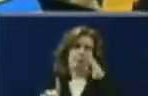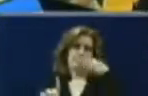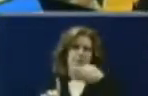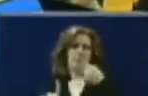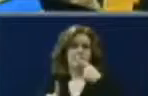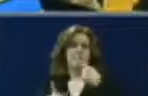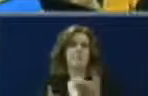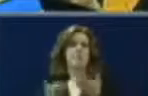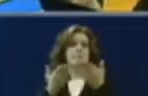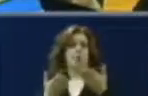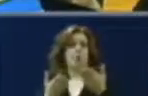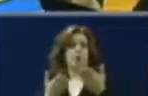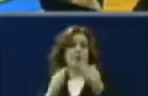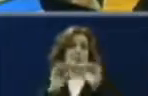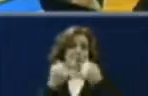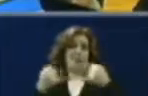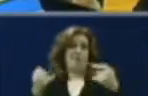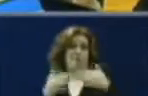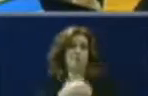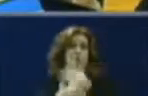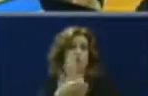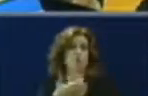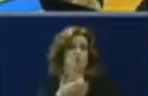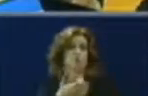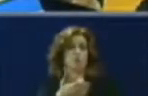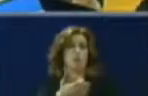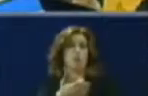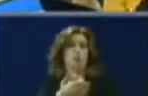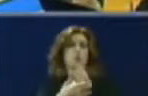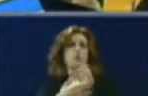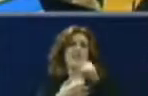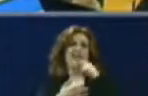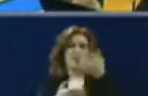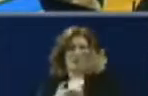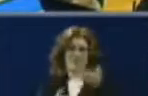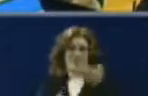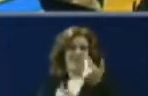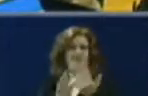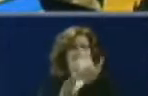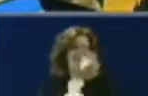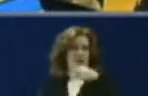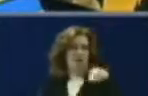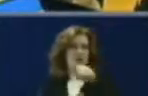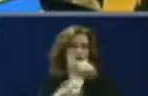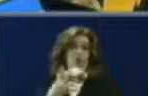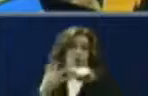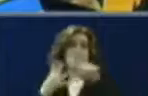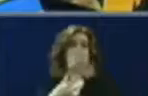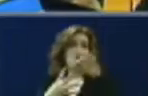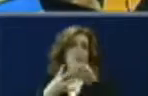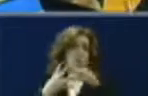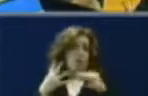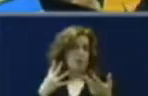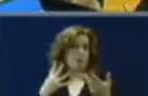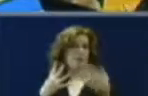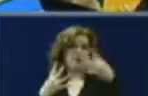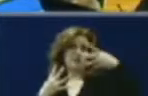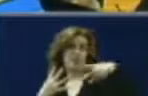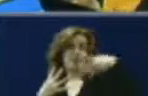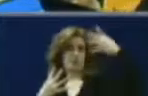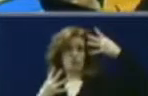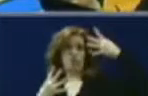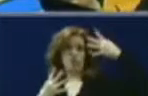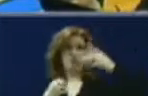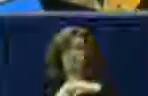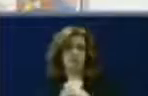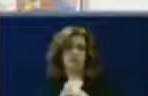new school at Norton Commons. And what you have in front of you are four options on the screen,